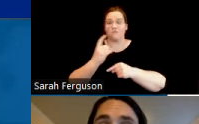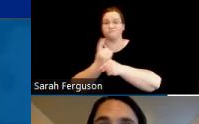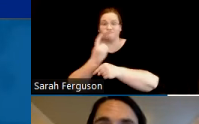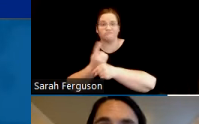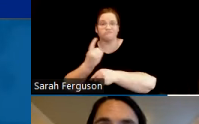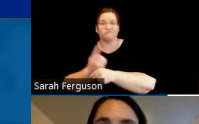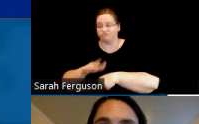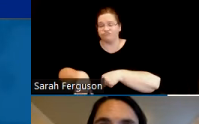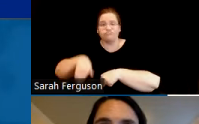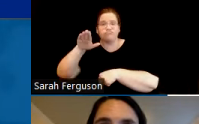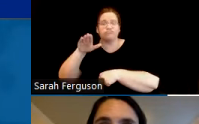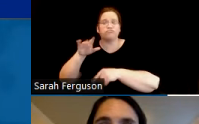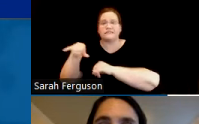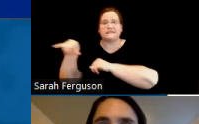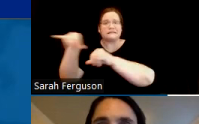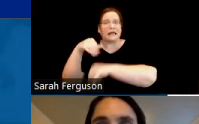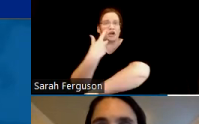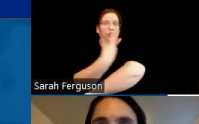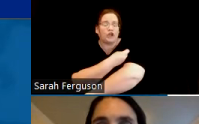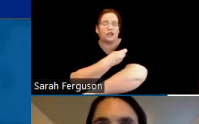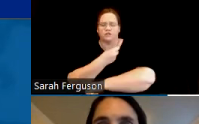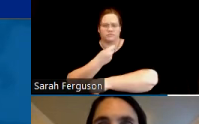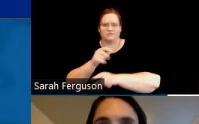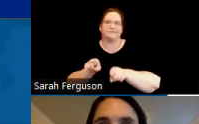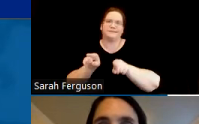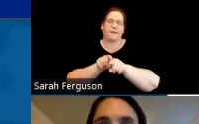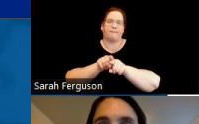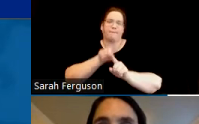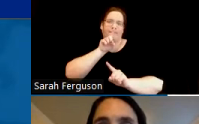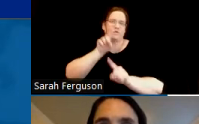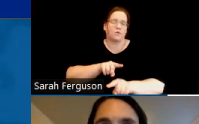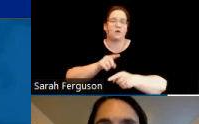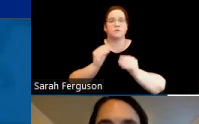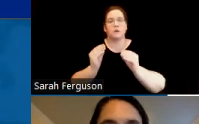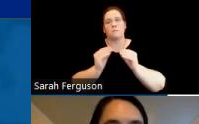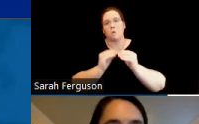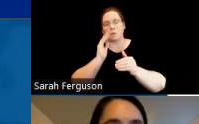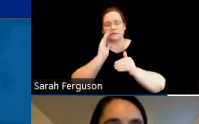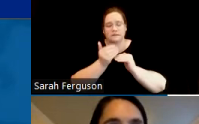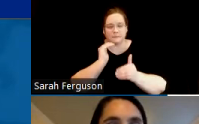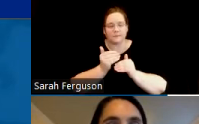routine immunizations too, that they're just a little more sleepy or a little more irritable that evening or the next day.